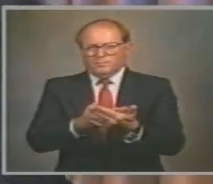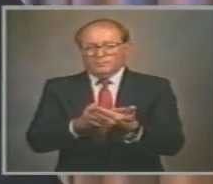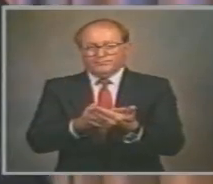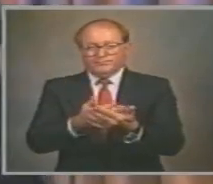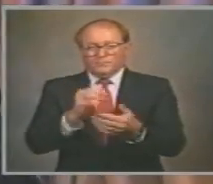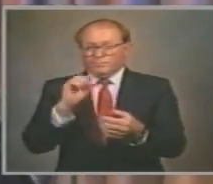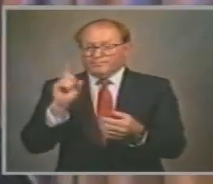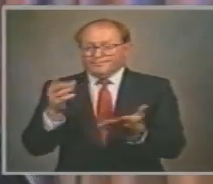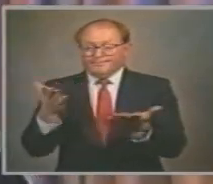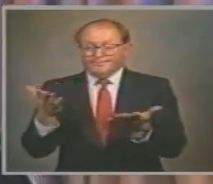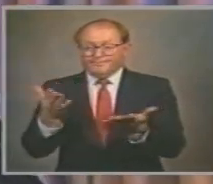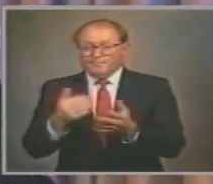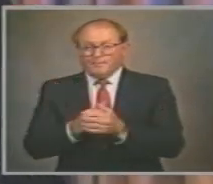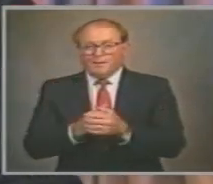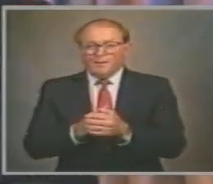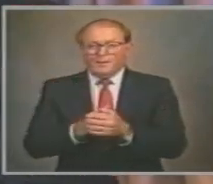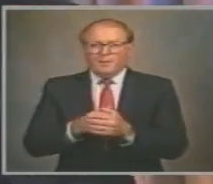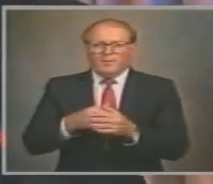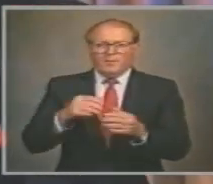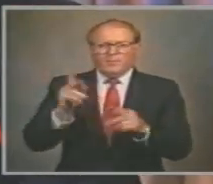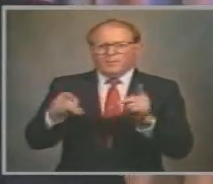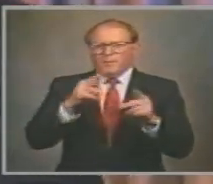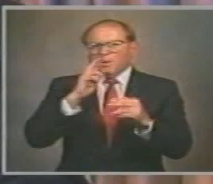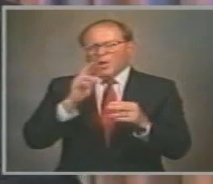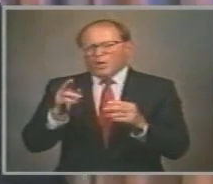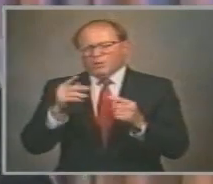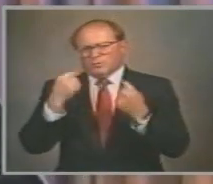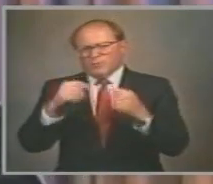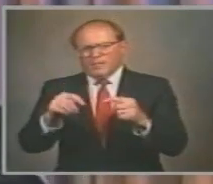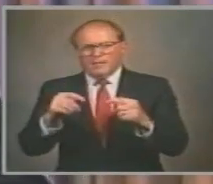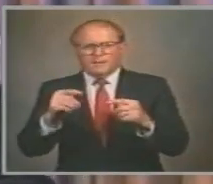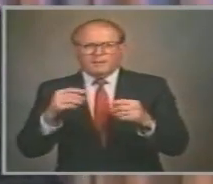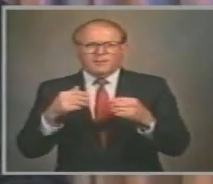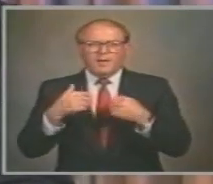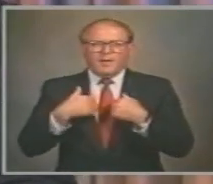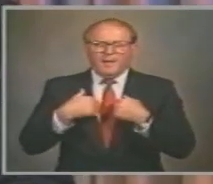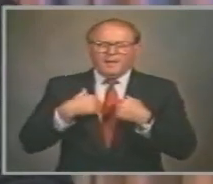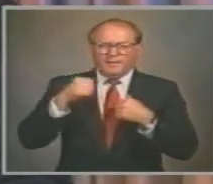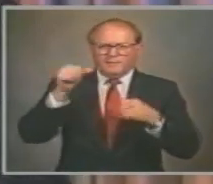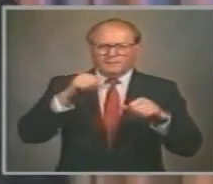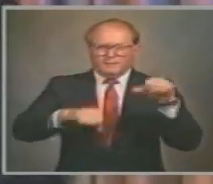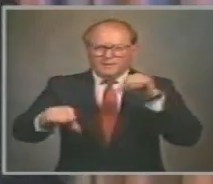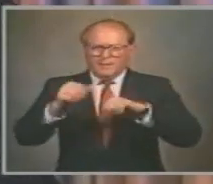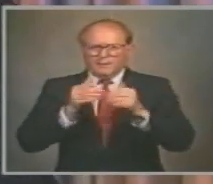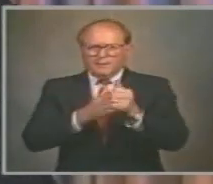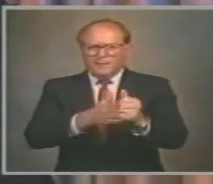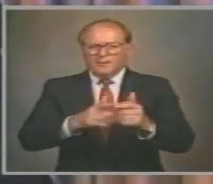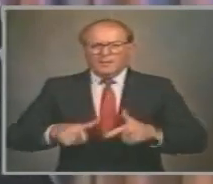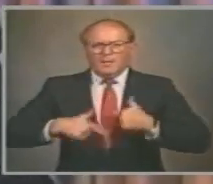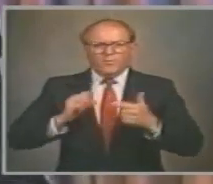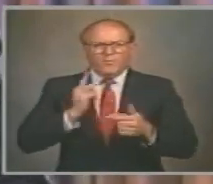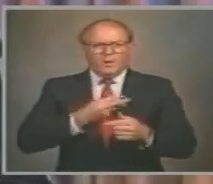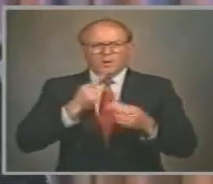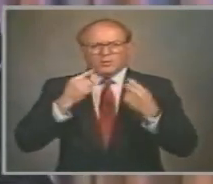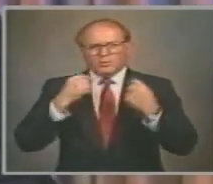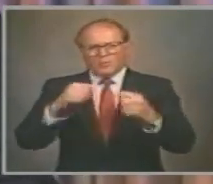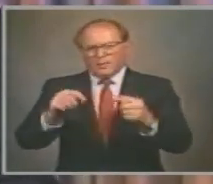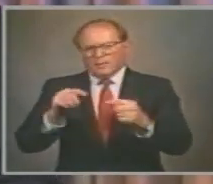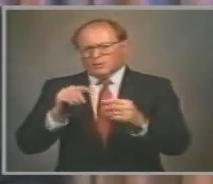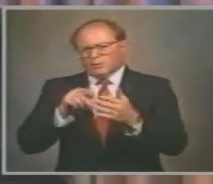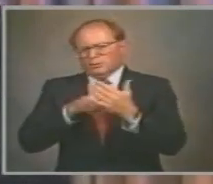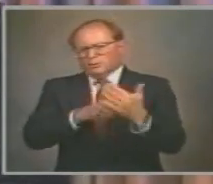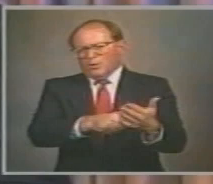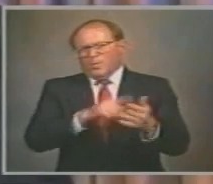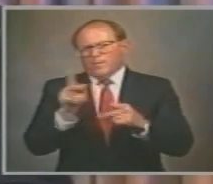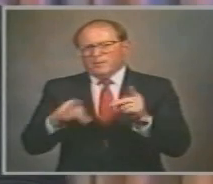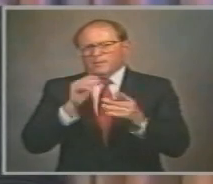Instead of pointing people to philosophy or science to direct their lives, we are leading men to Jesus Christ, whose way is the best thing that's